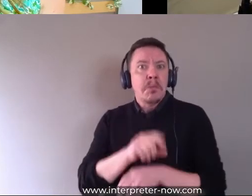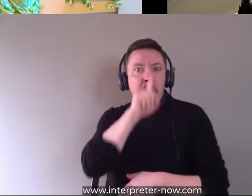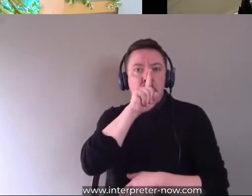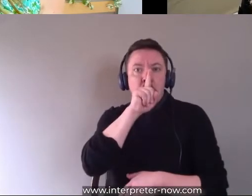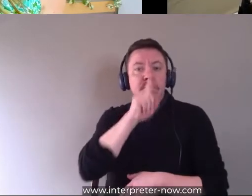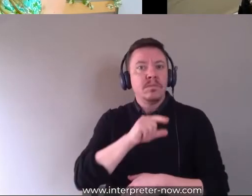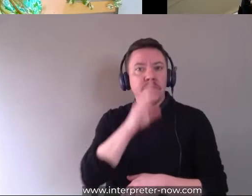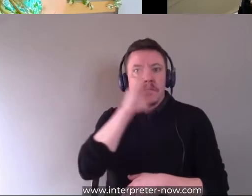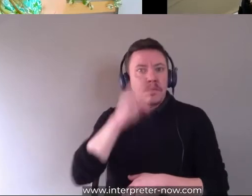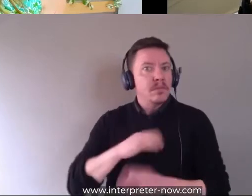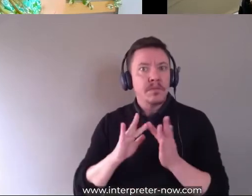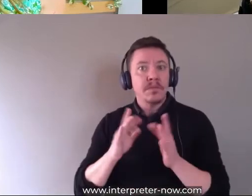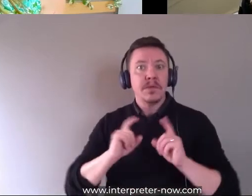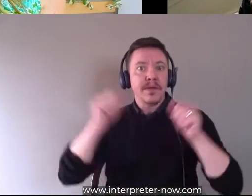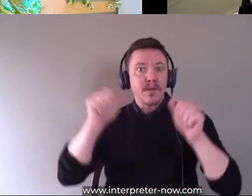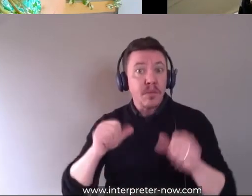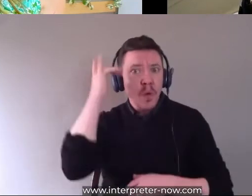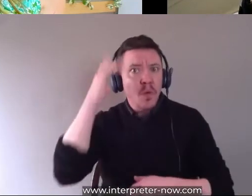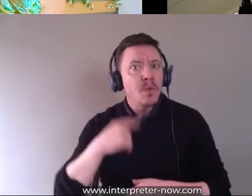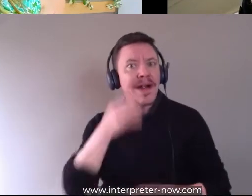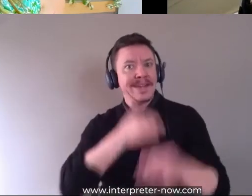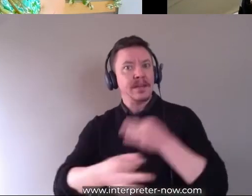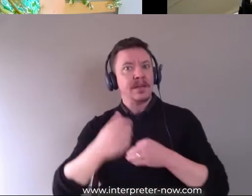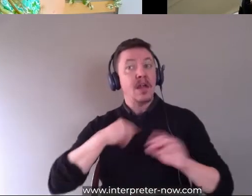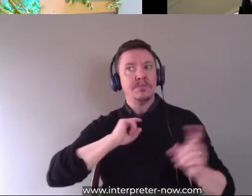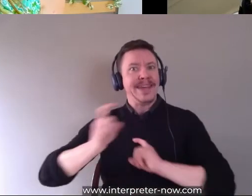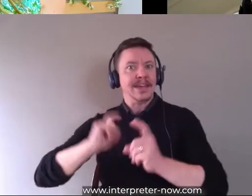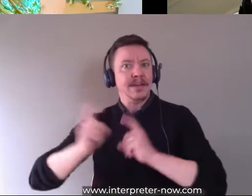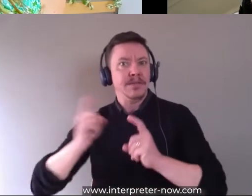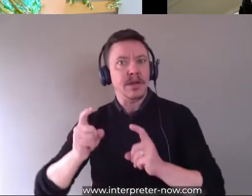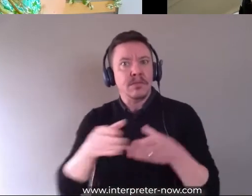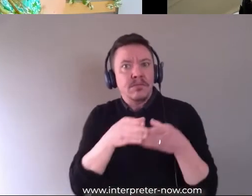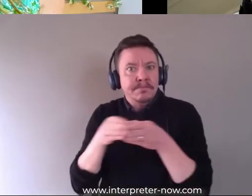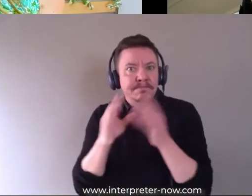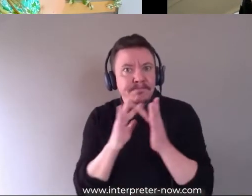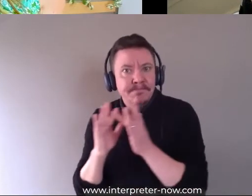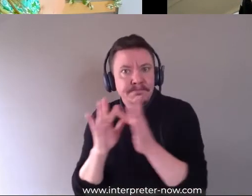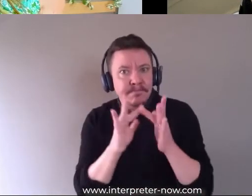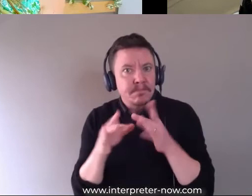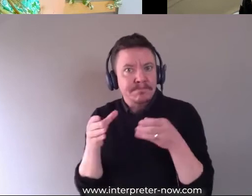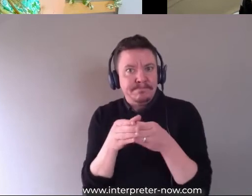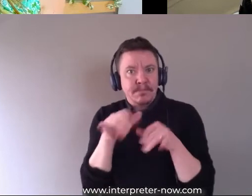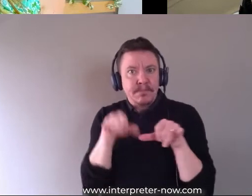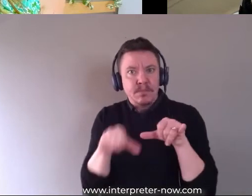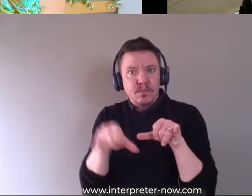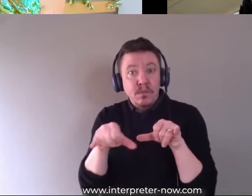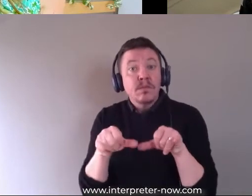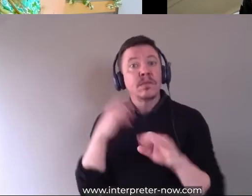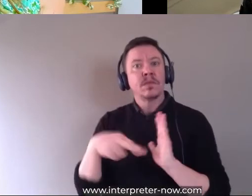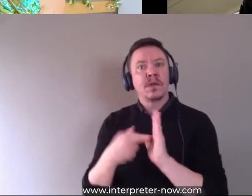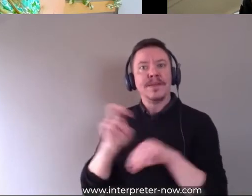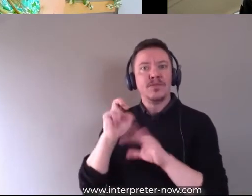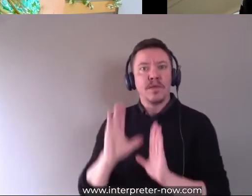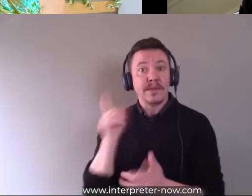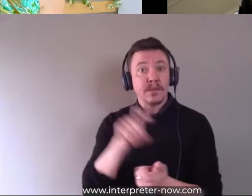they were literally being gifted to people in their immediate networks. And so the role of investor